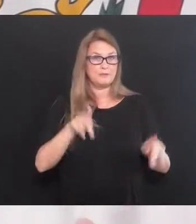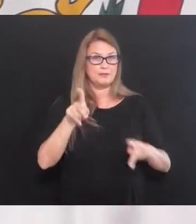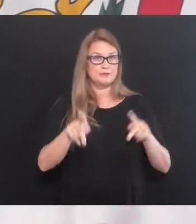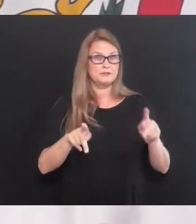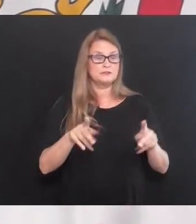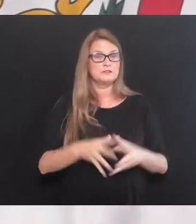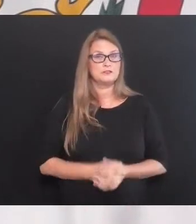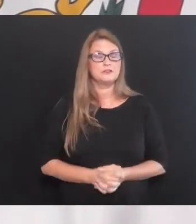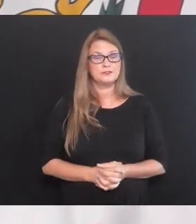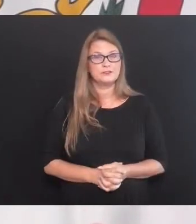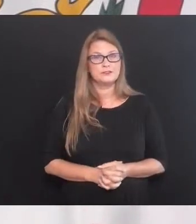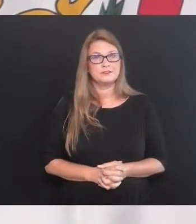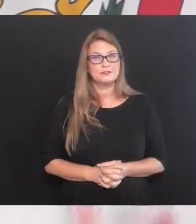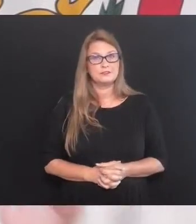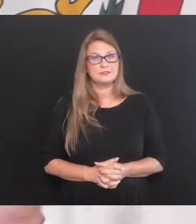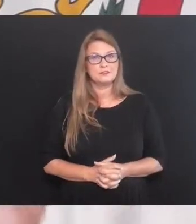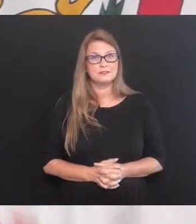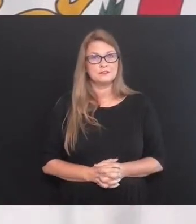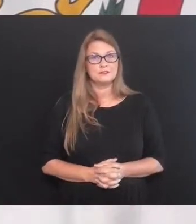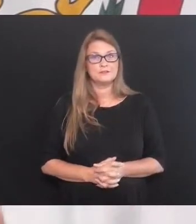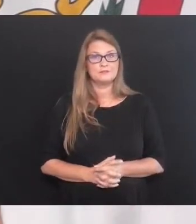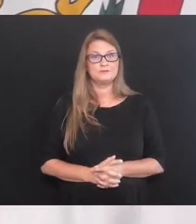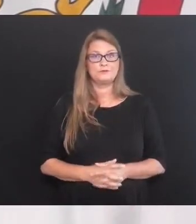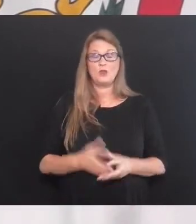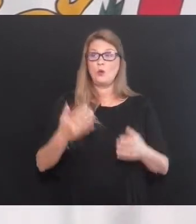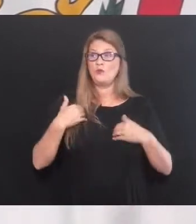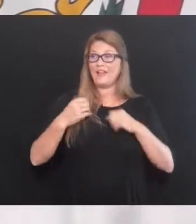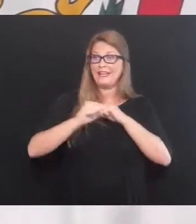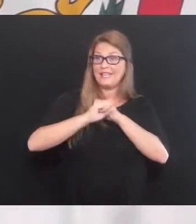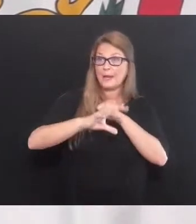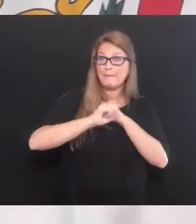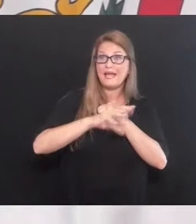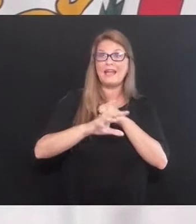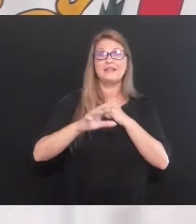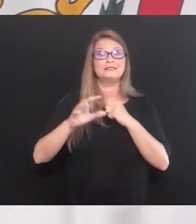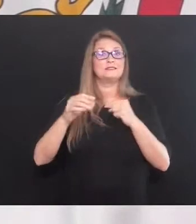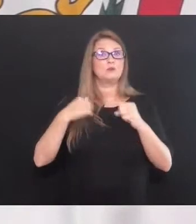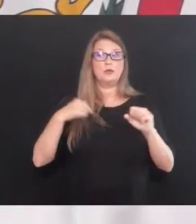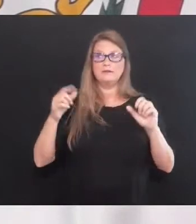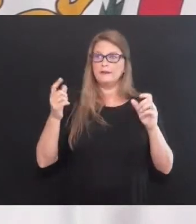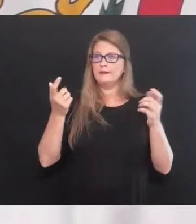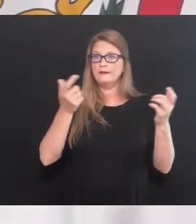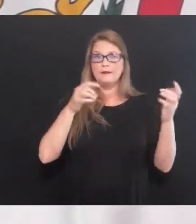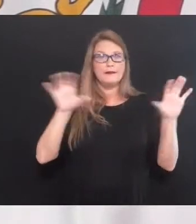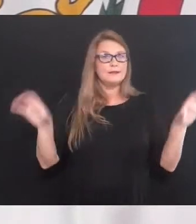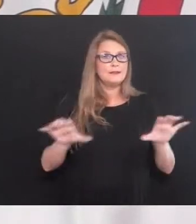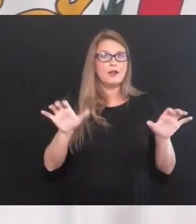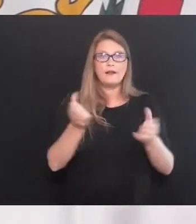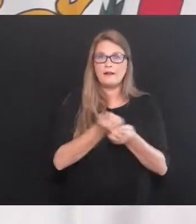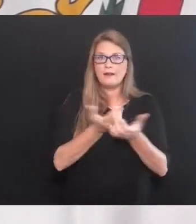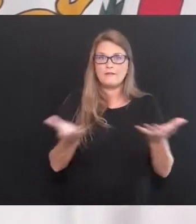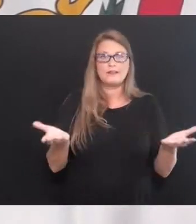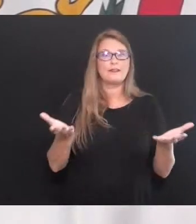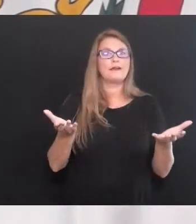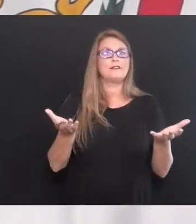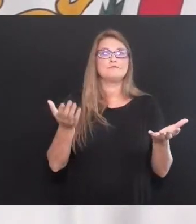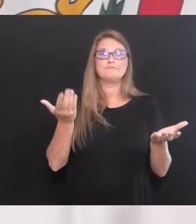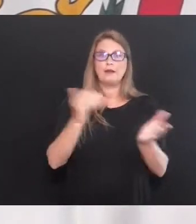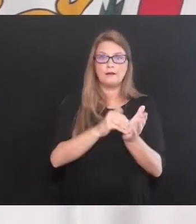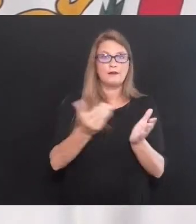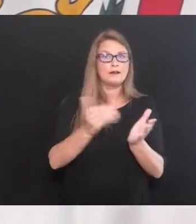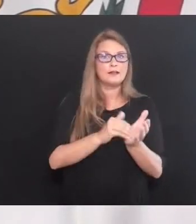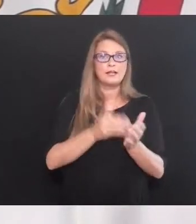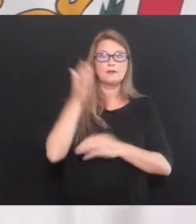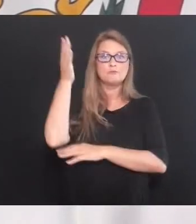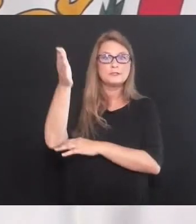over that. And we've done campaigns and we've worked in every way, and we've been here and told you over and over. What